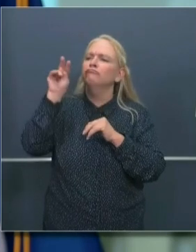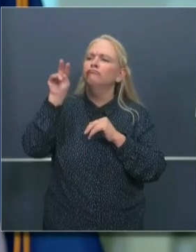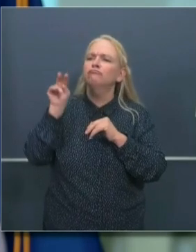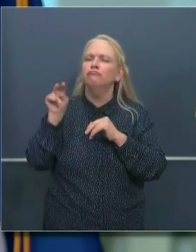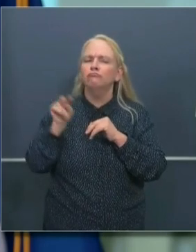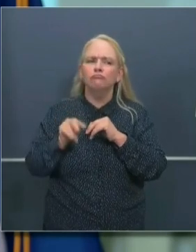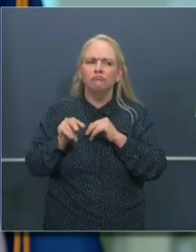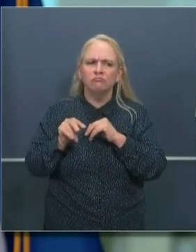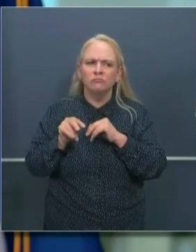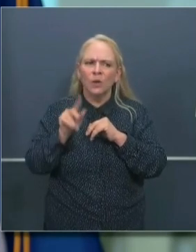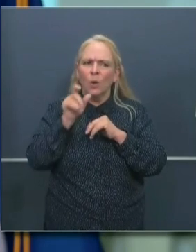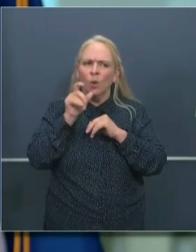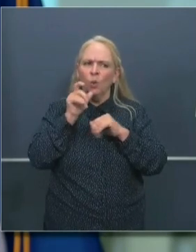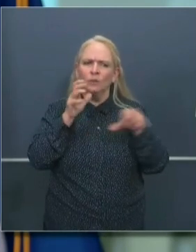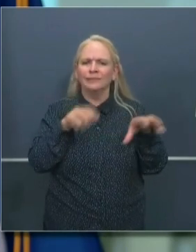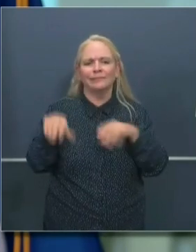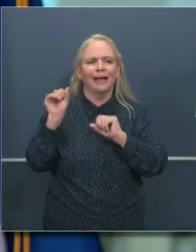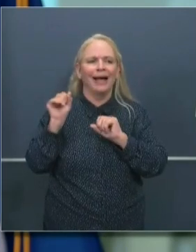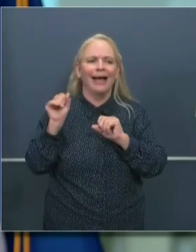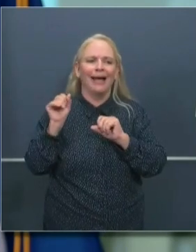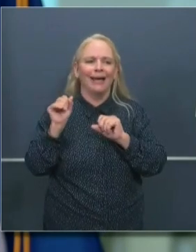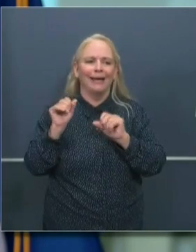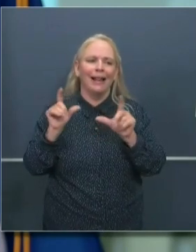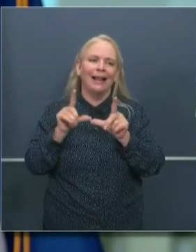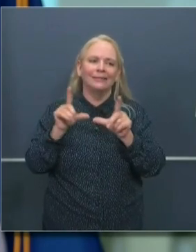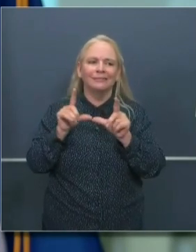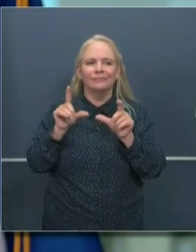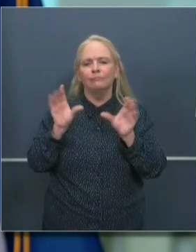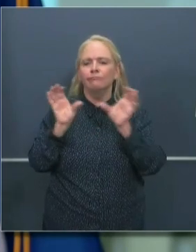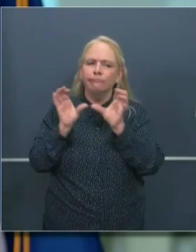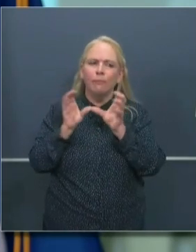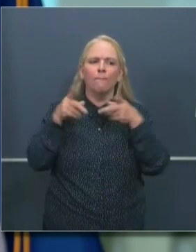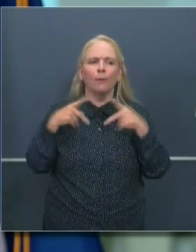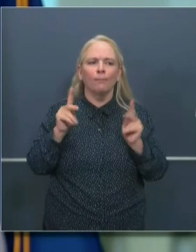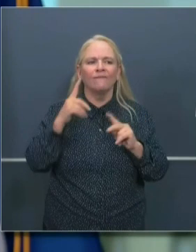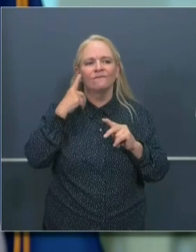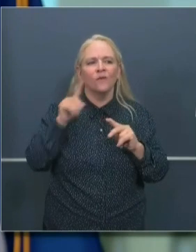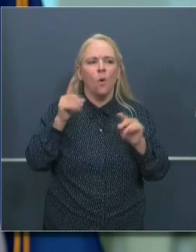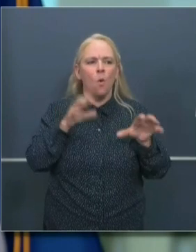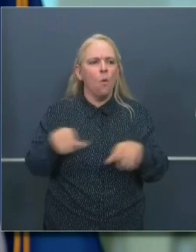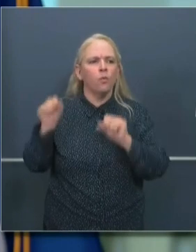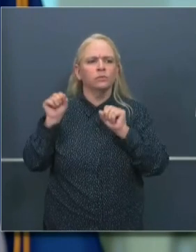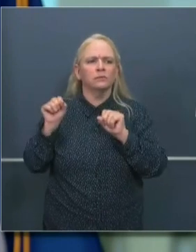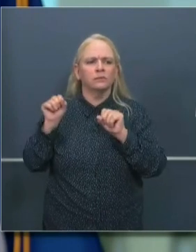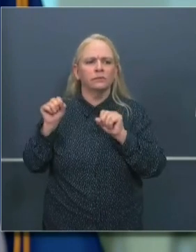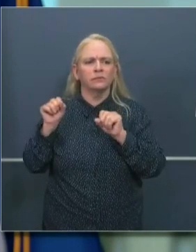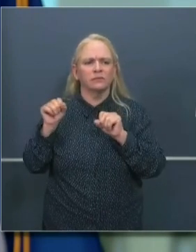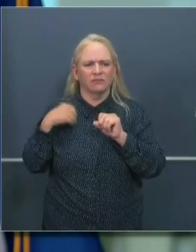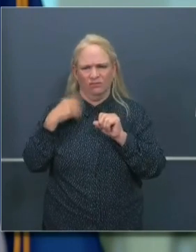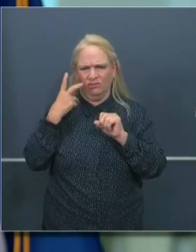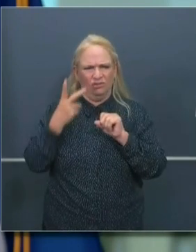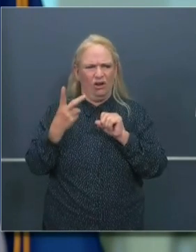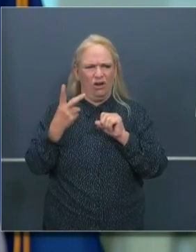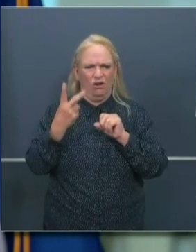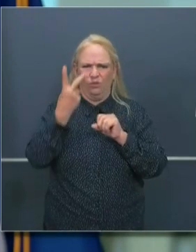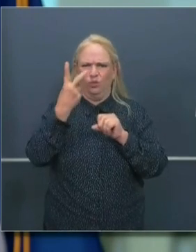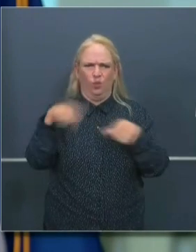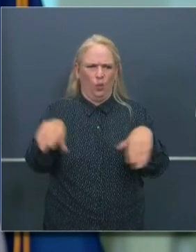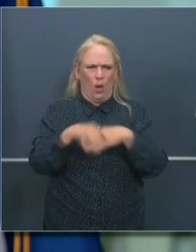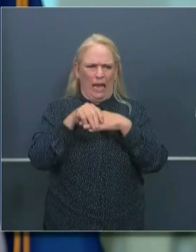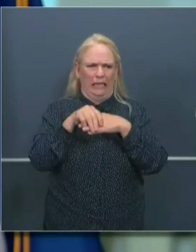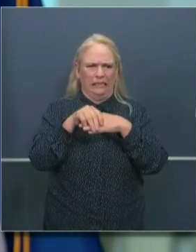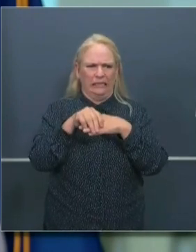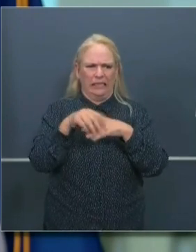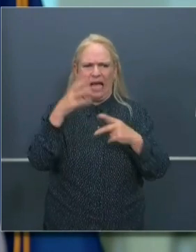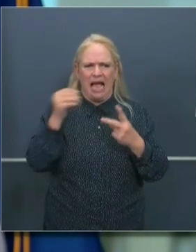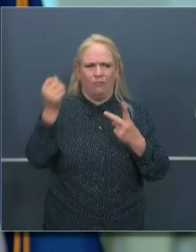to not gather with people they don't know, and I'm seeing that there's a 300-person protest, 2 weddings, another demonstration, all